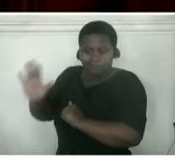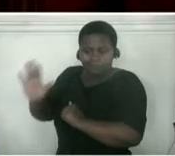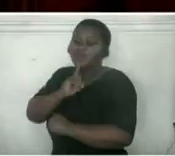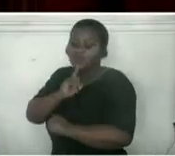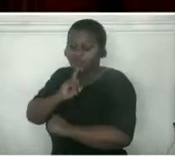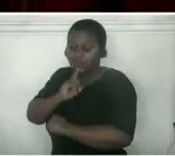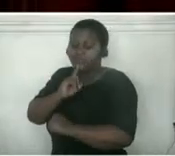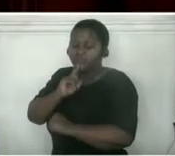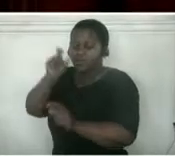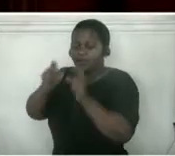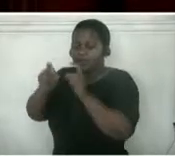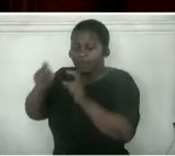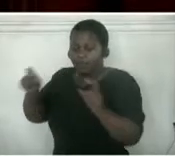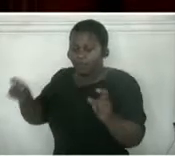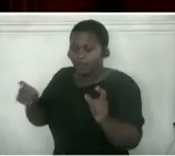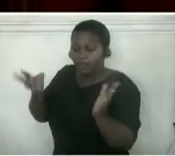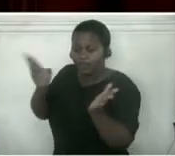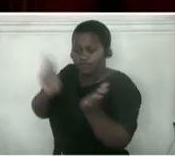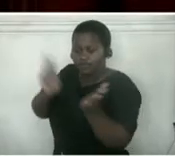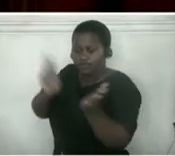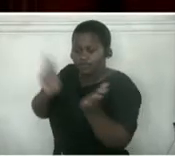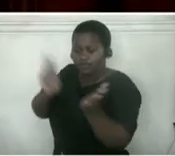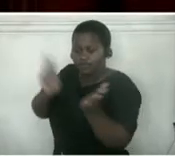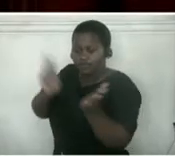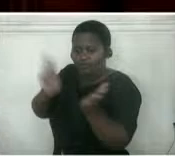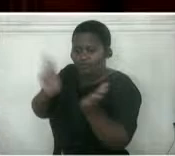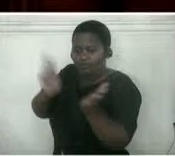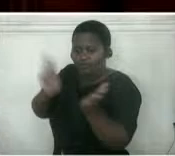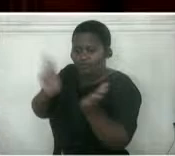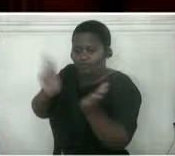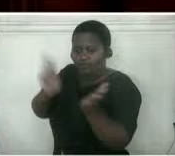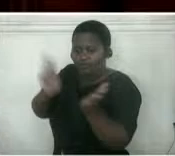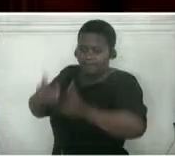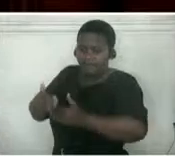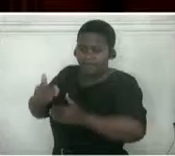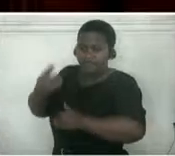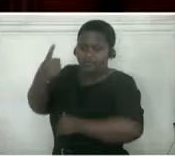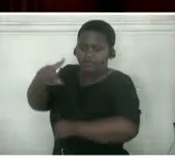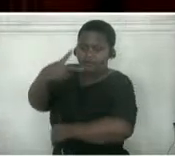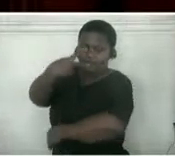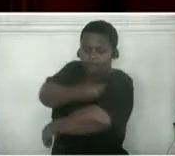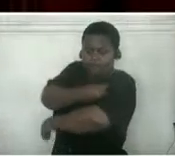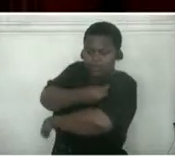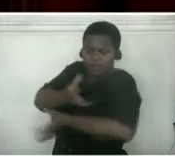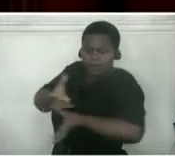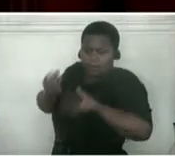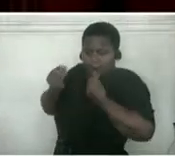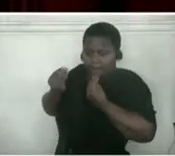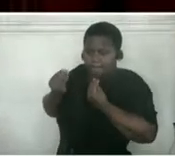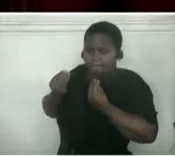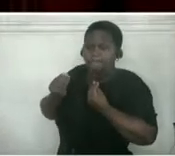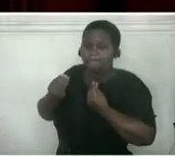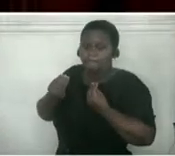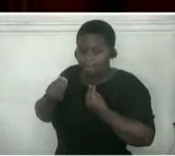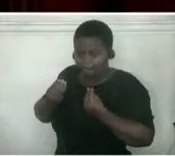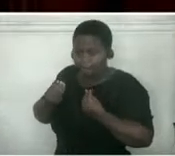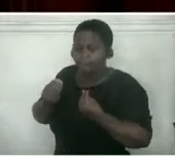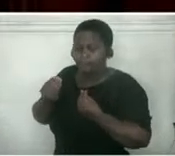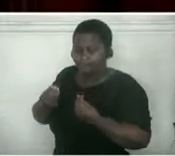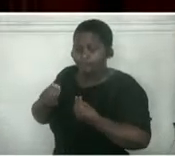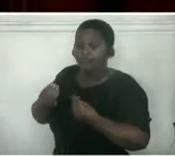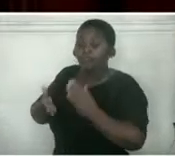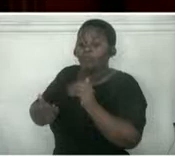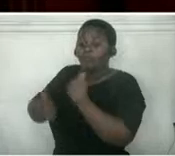33,319 people have already registered for the first phase of vaccine rollout. Most of our